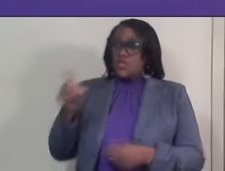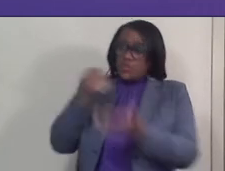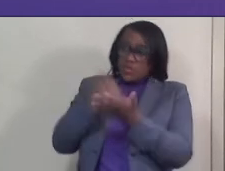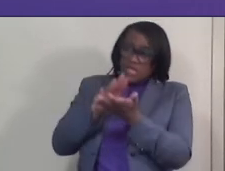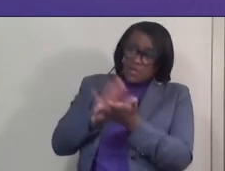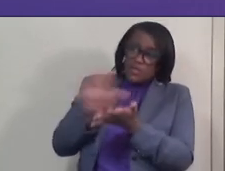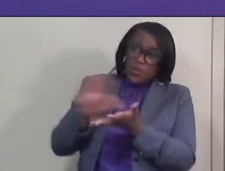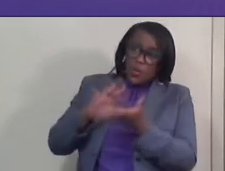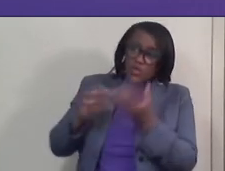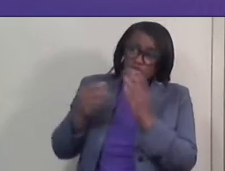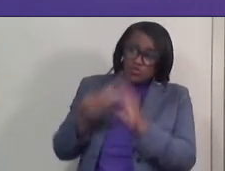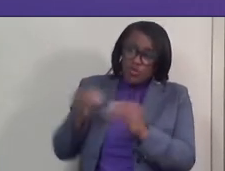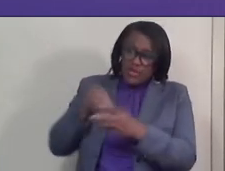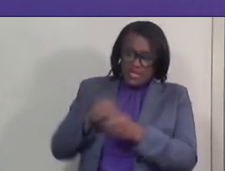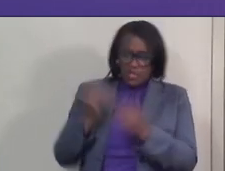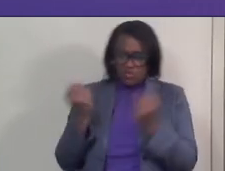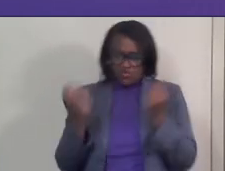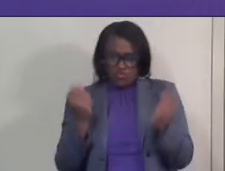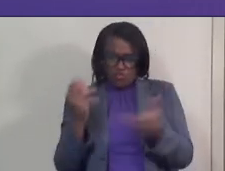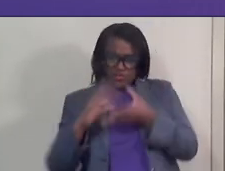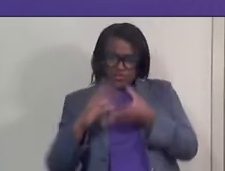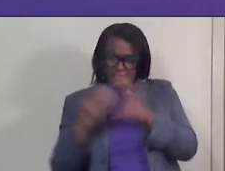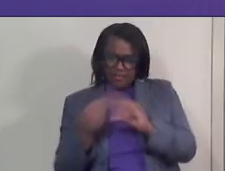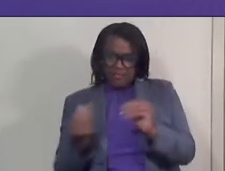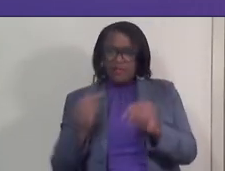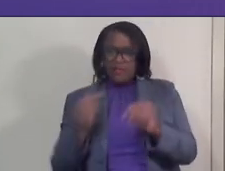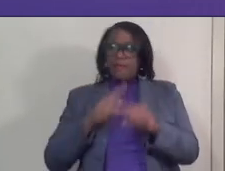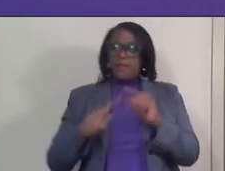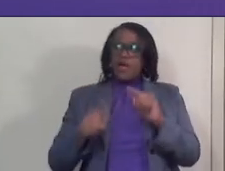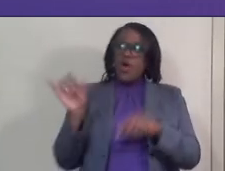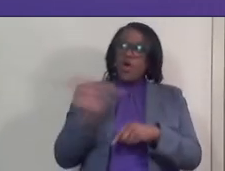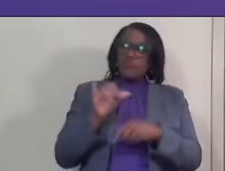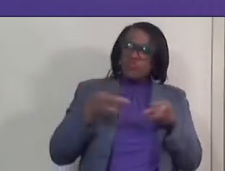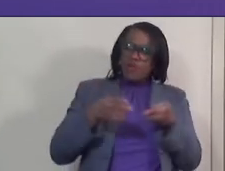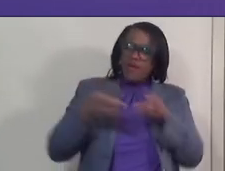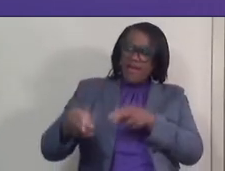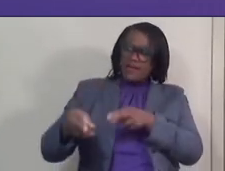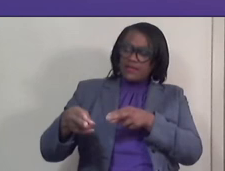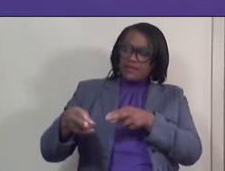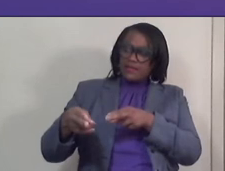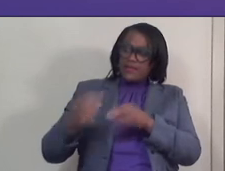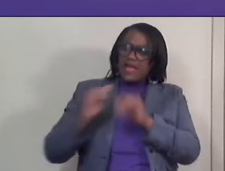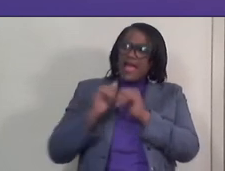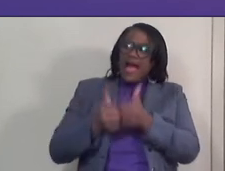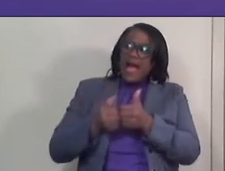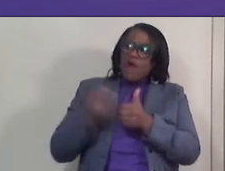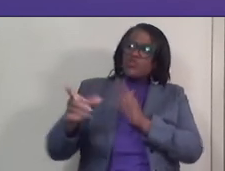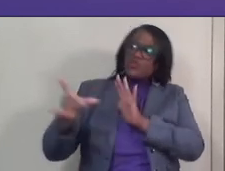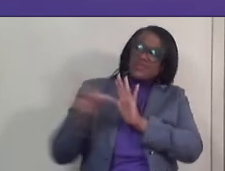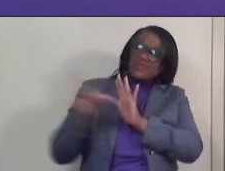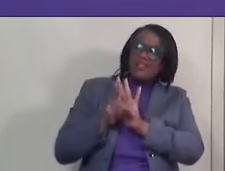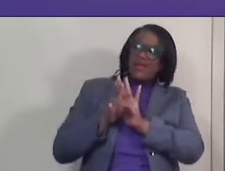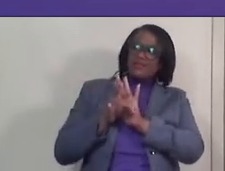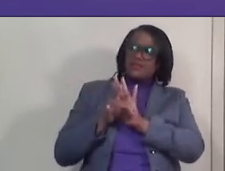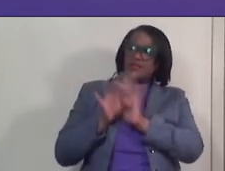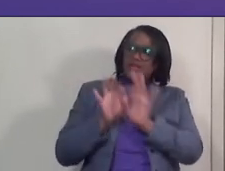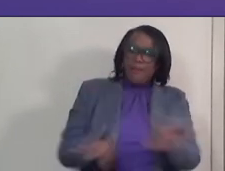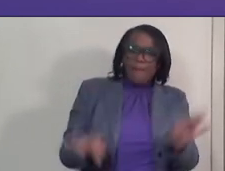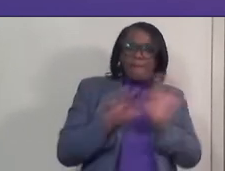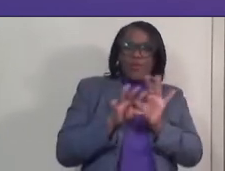stories in storytelling, but especially in editing, what helps you select key moments or